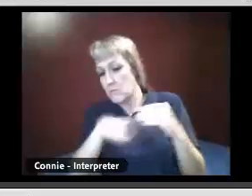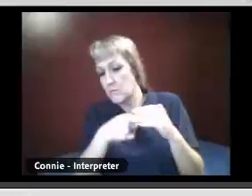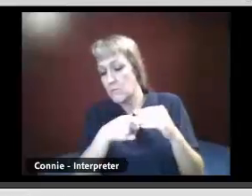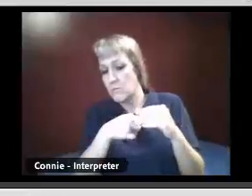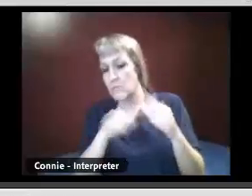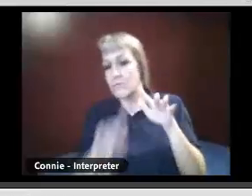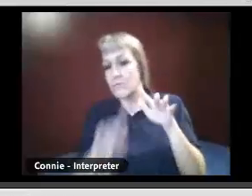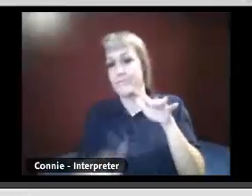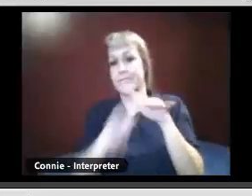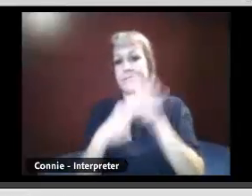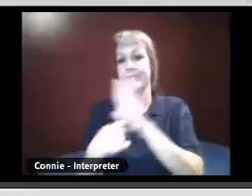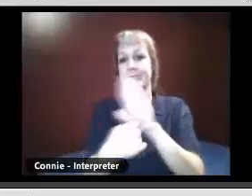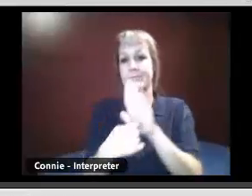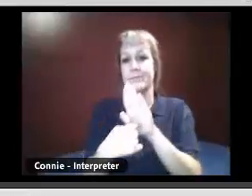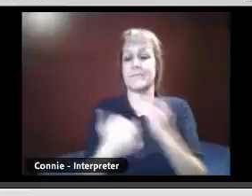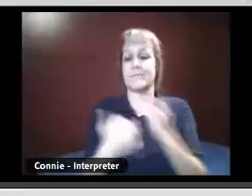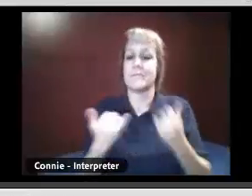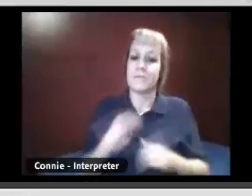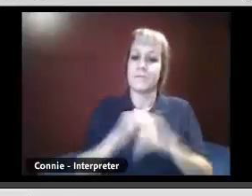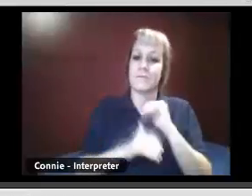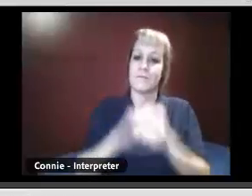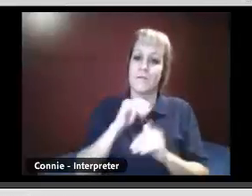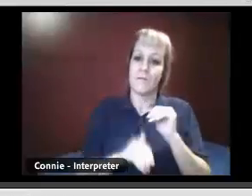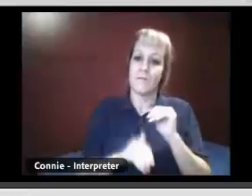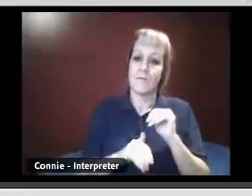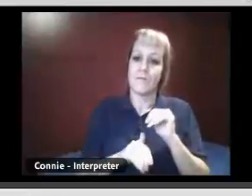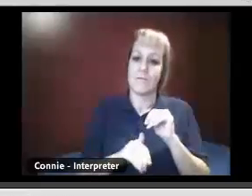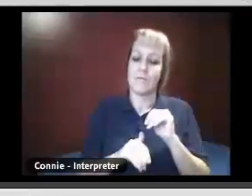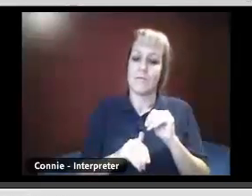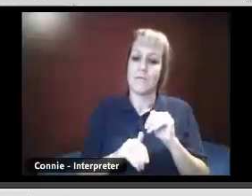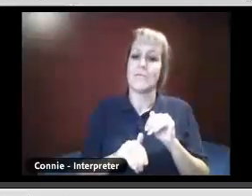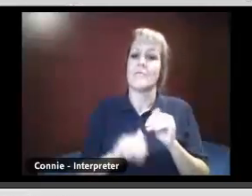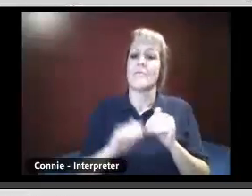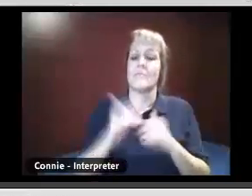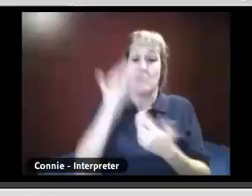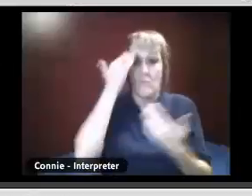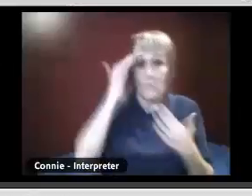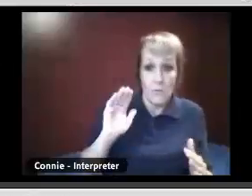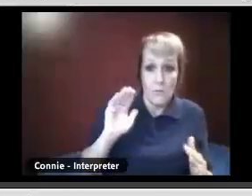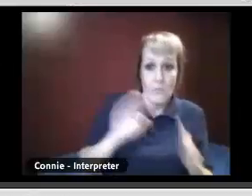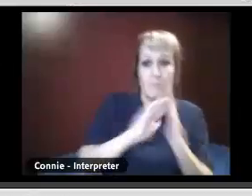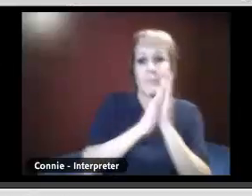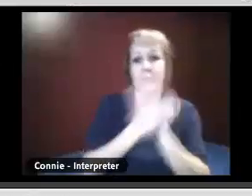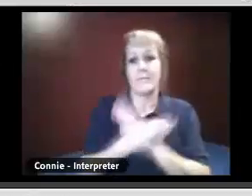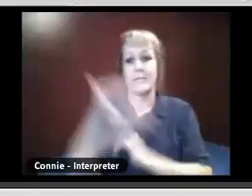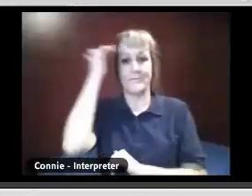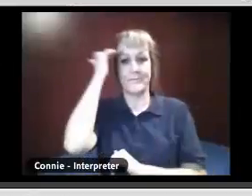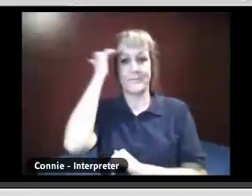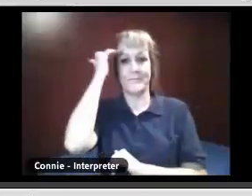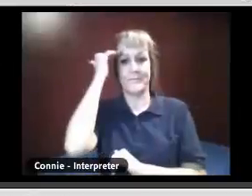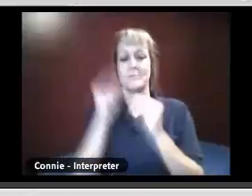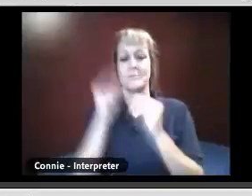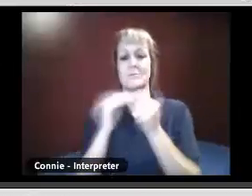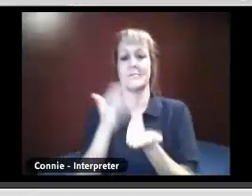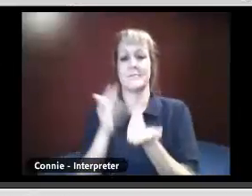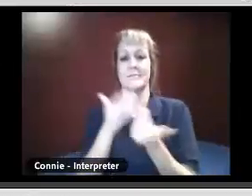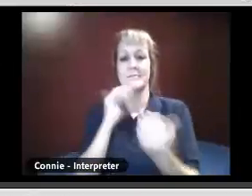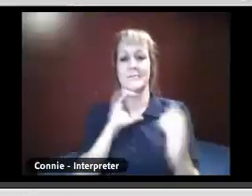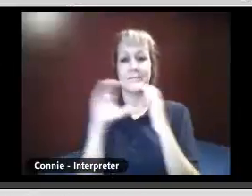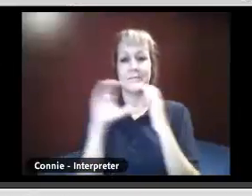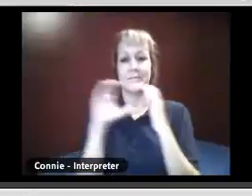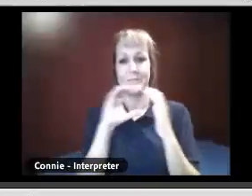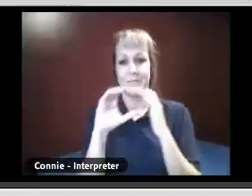beginning to grow. And the unknown turns more into knowns, which makes it a whole lot easier to keep communication